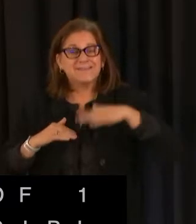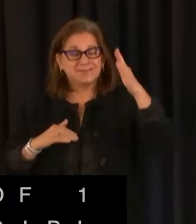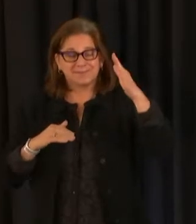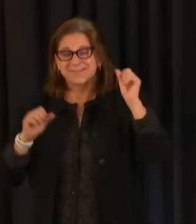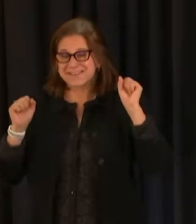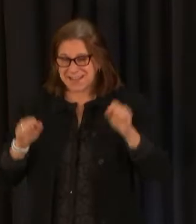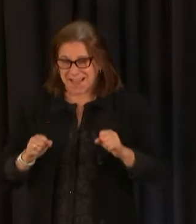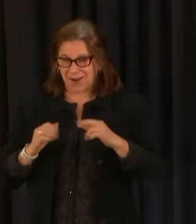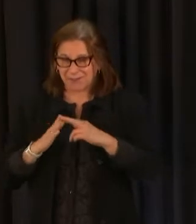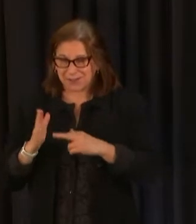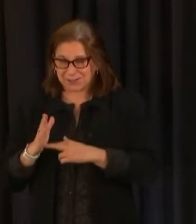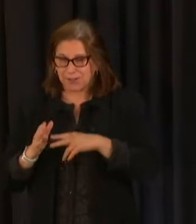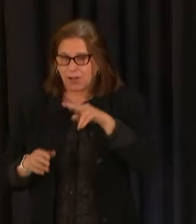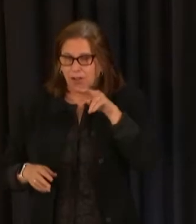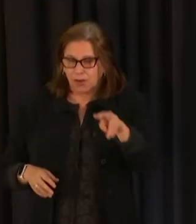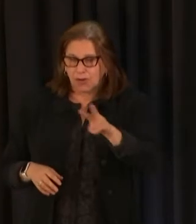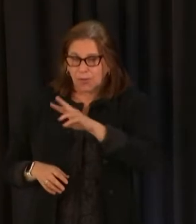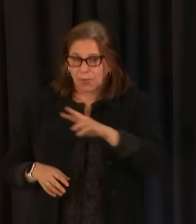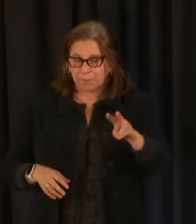vaccinate.dc.gov